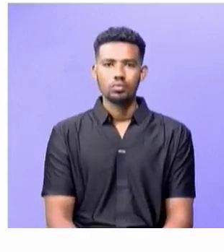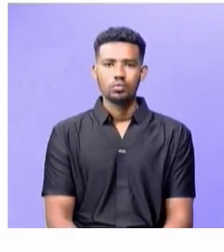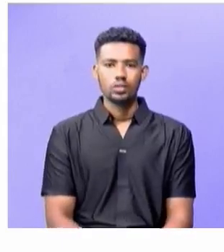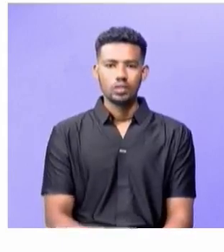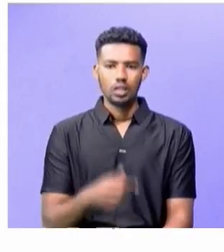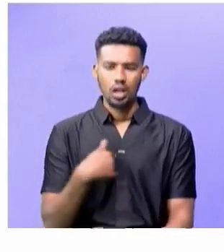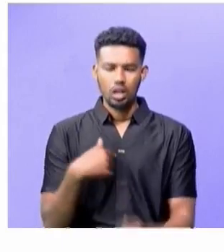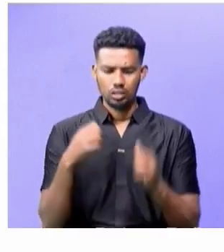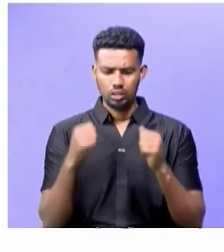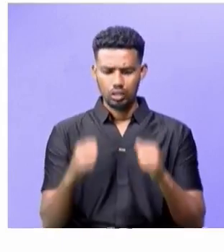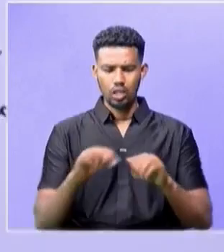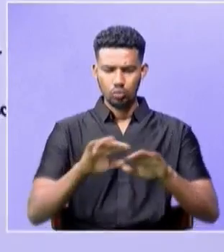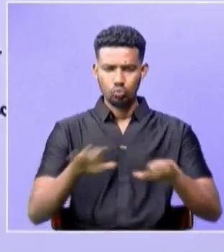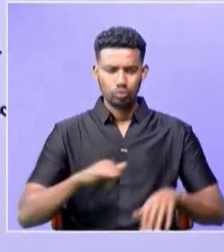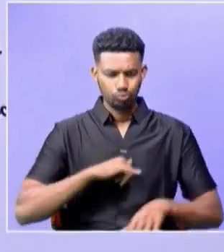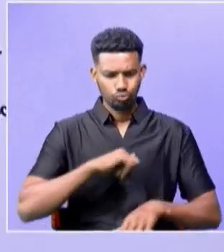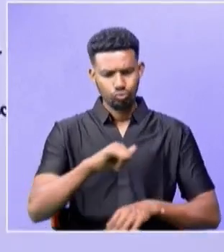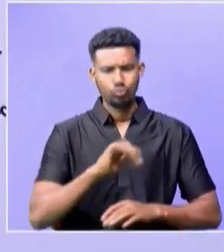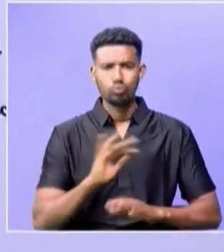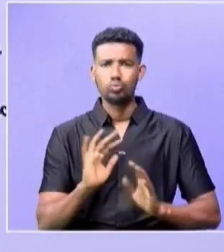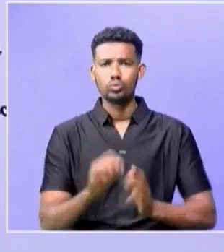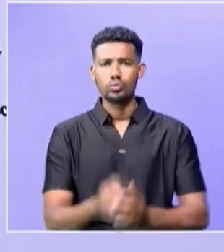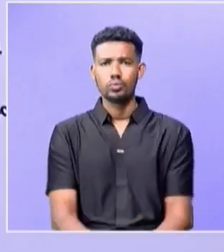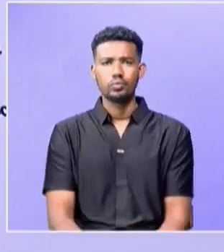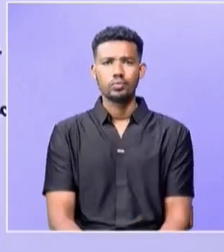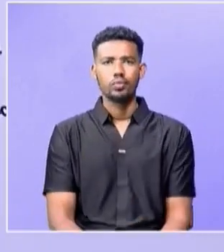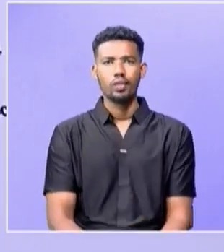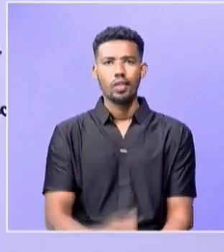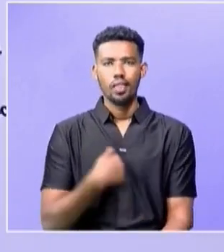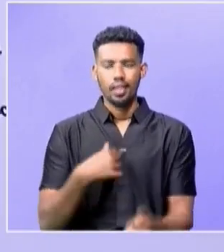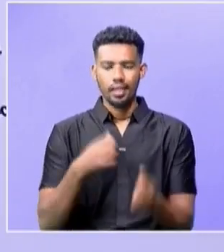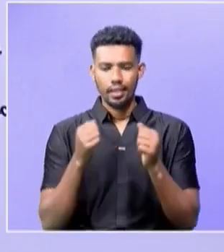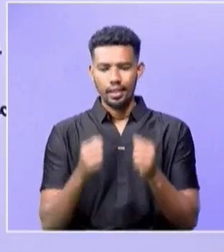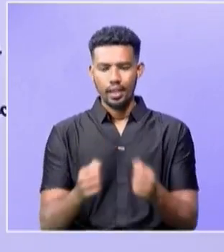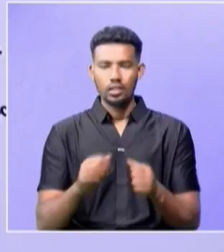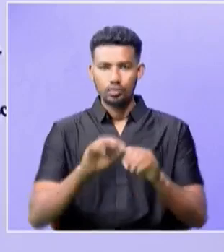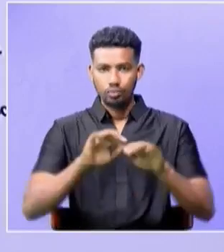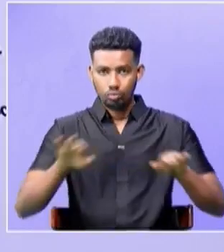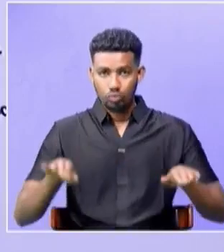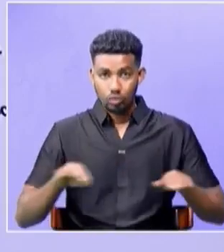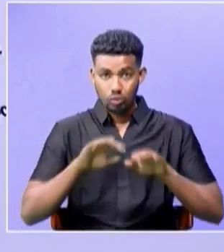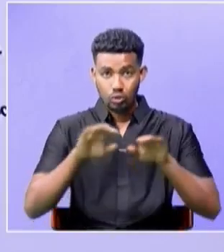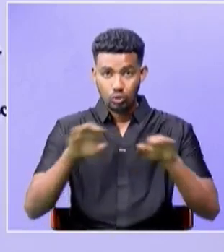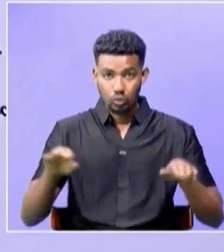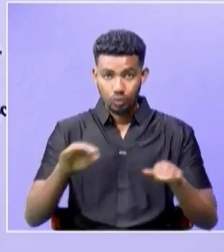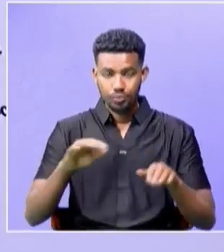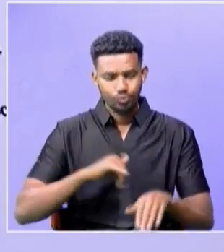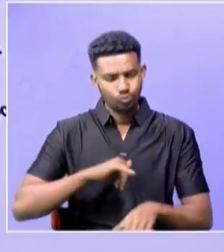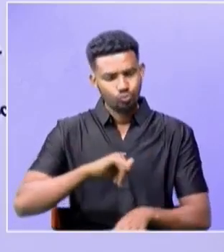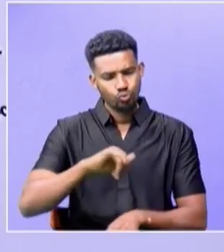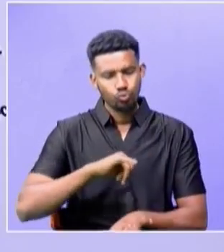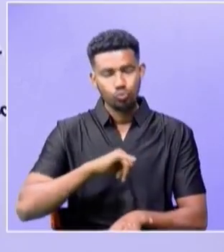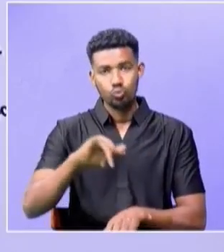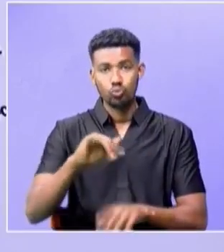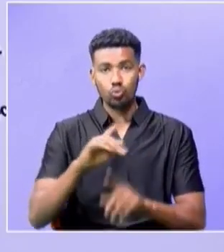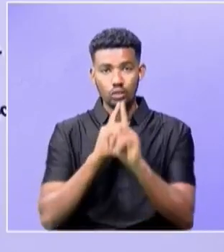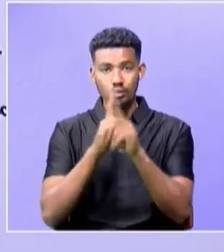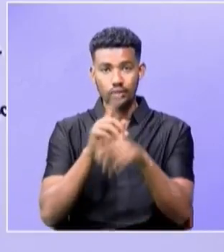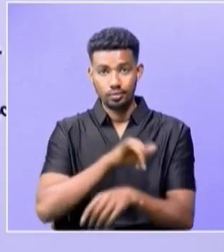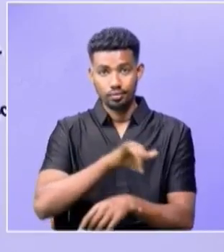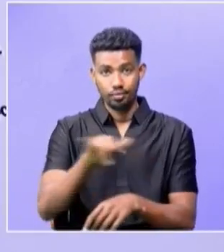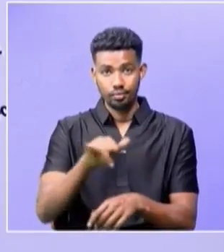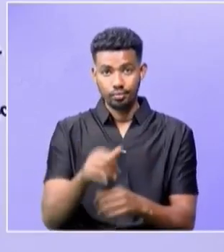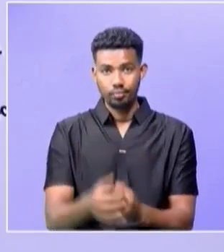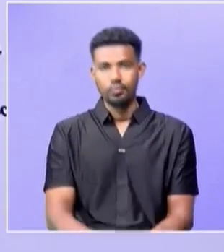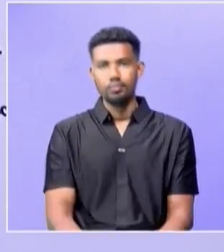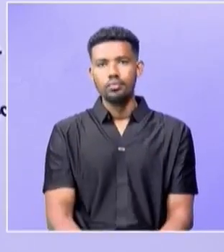Too. Look, students, I can swim. So can I? So can I?